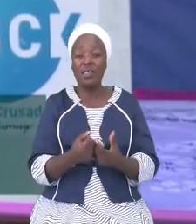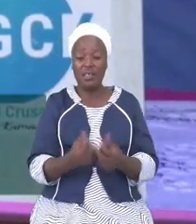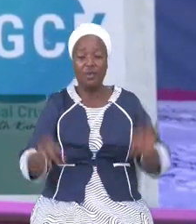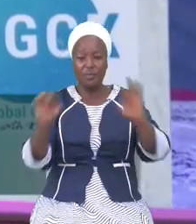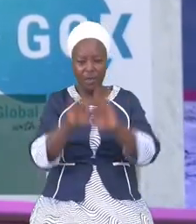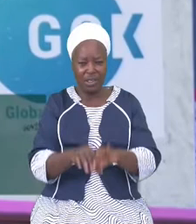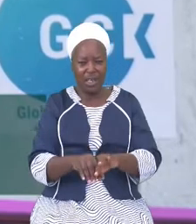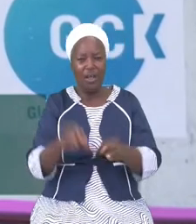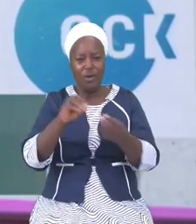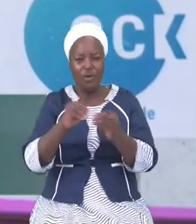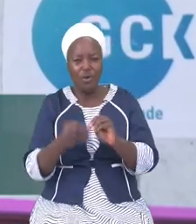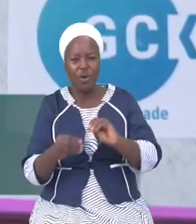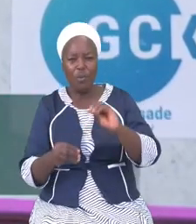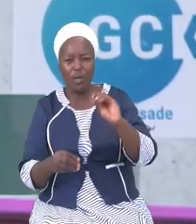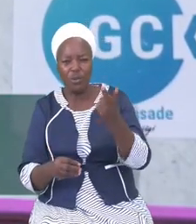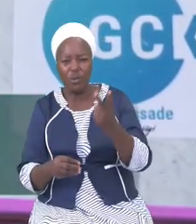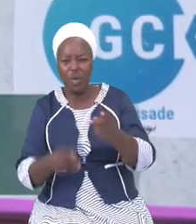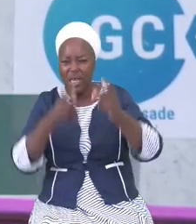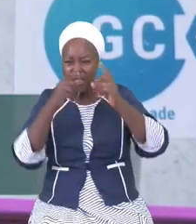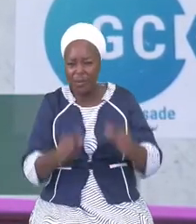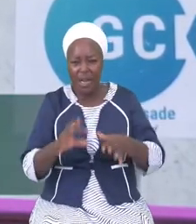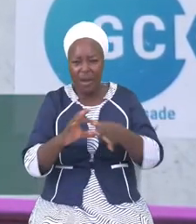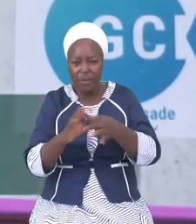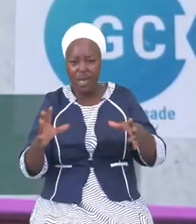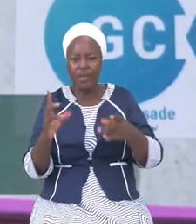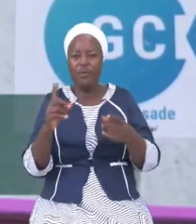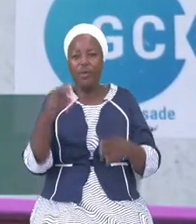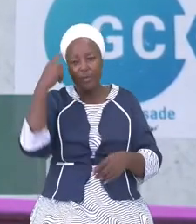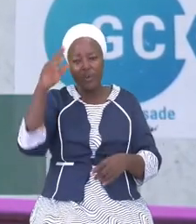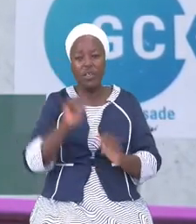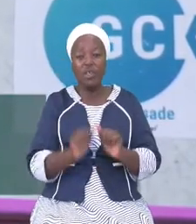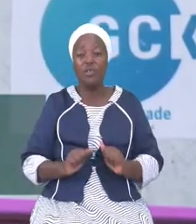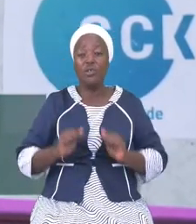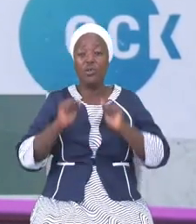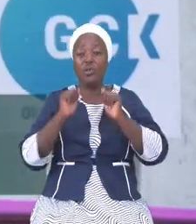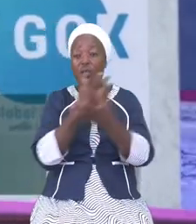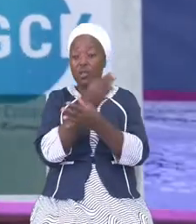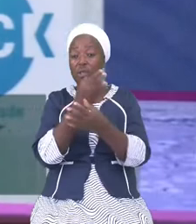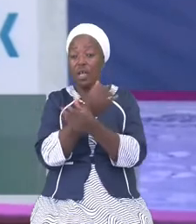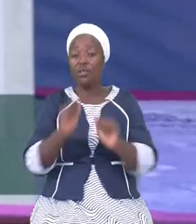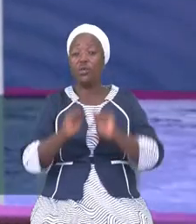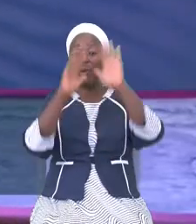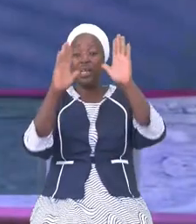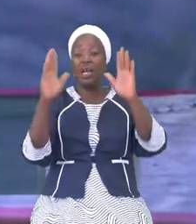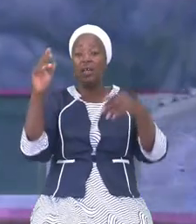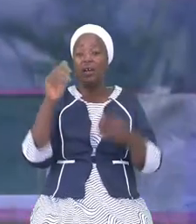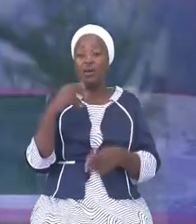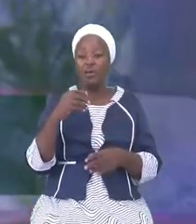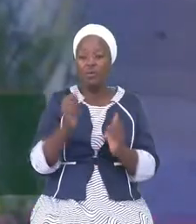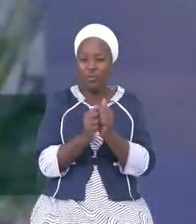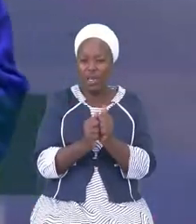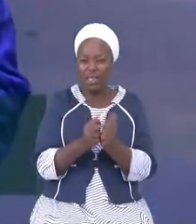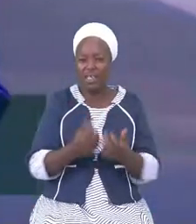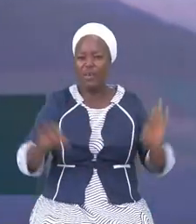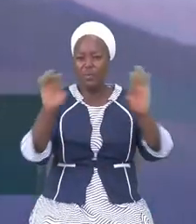speedy relief for the surrender with precious vows. He brings, he comes again. He said,